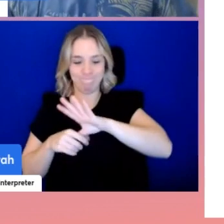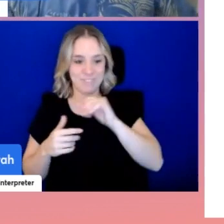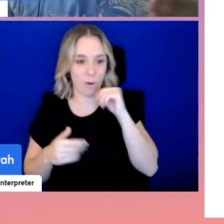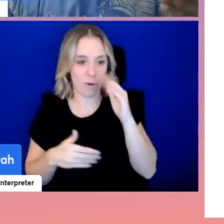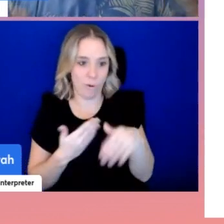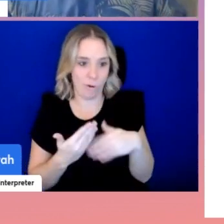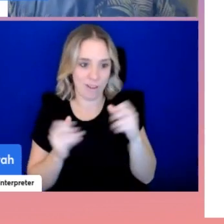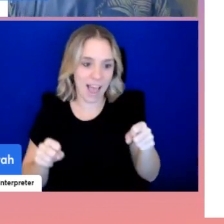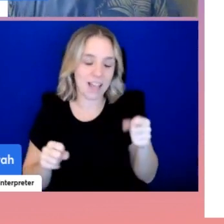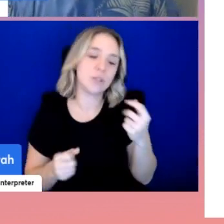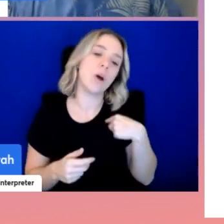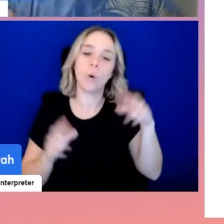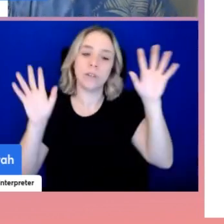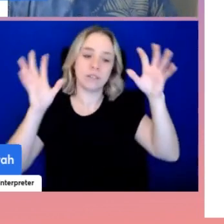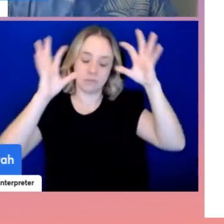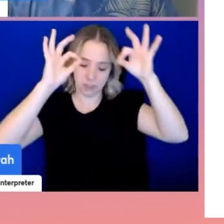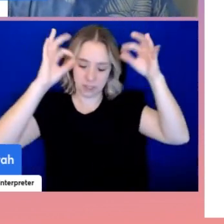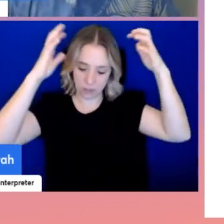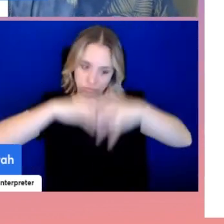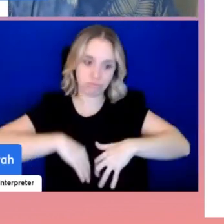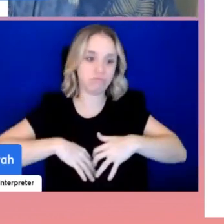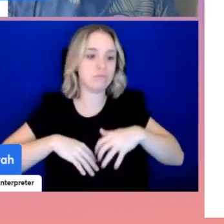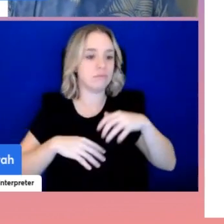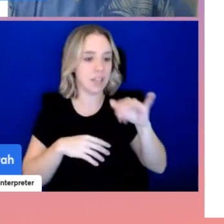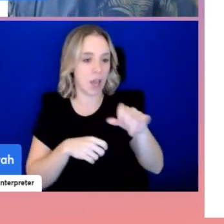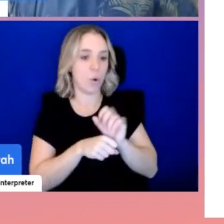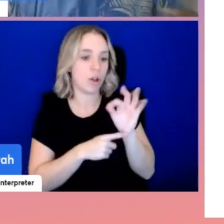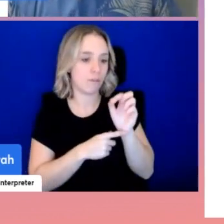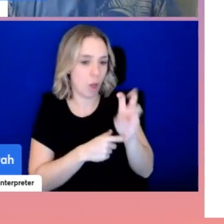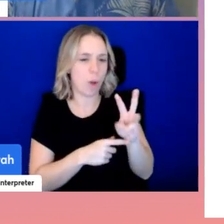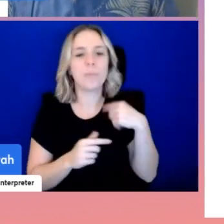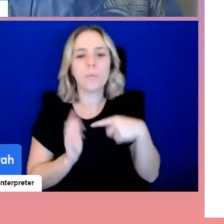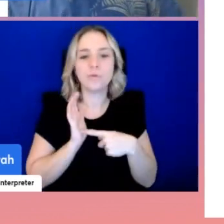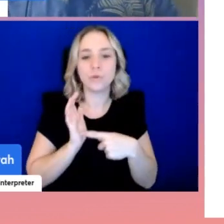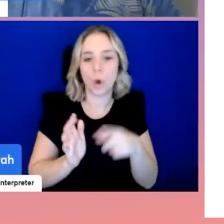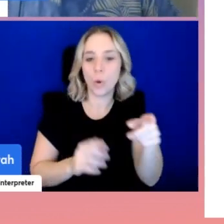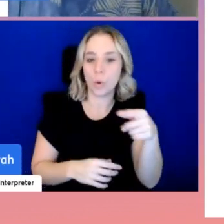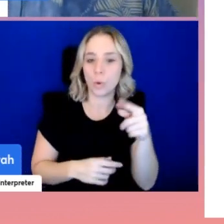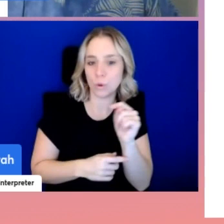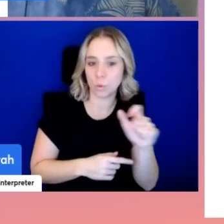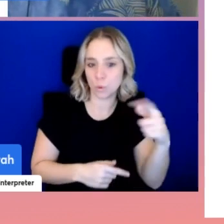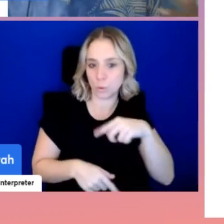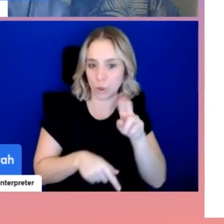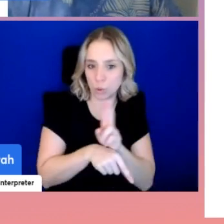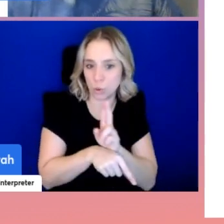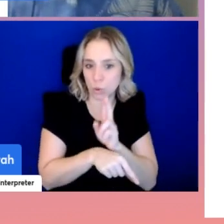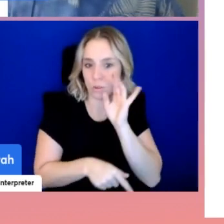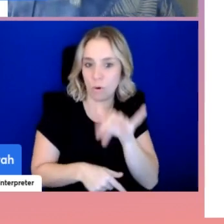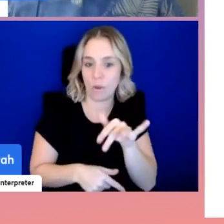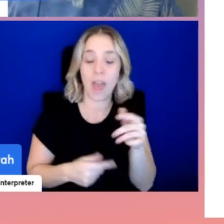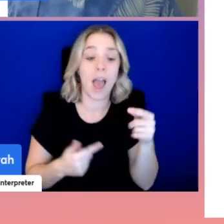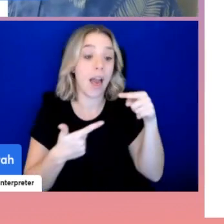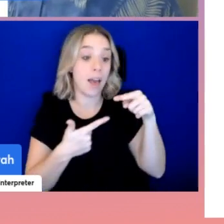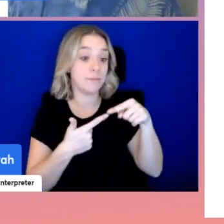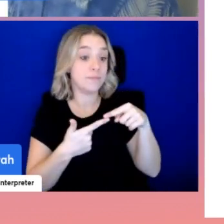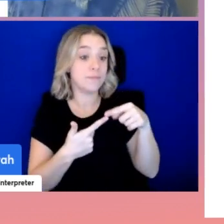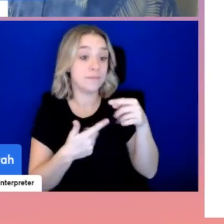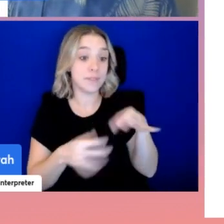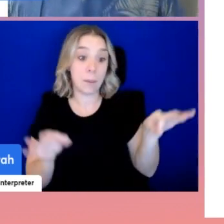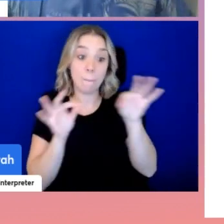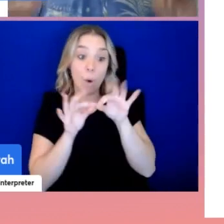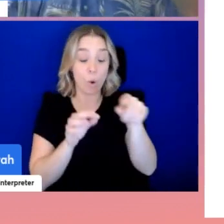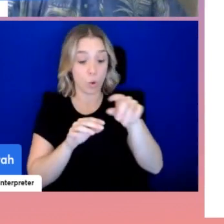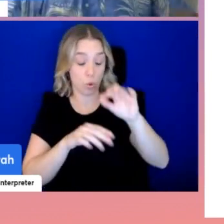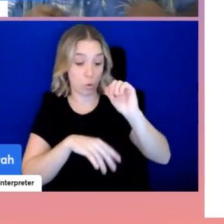So Connor's going to show you all Comitizen, which is a tool we use. And the idea here is as long as you format your commit messages